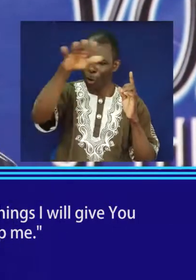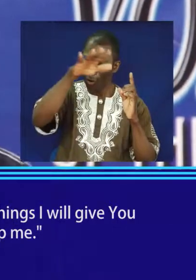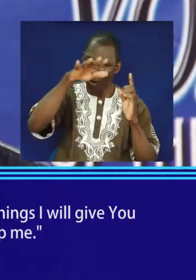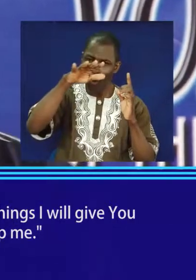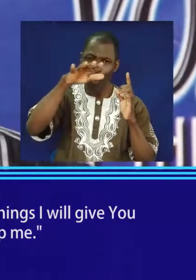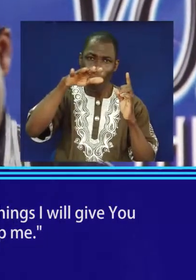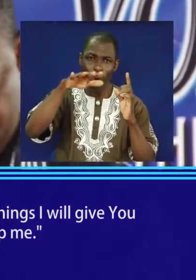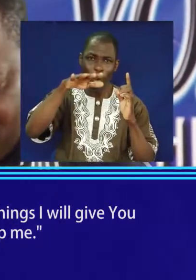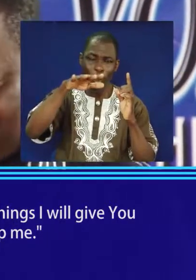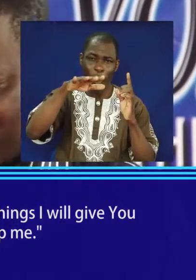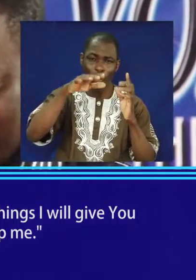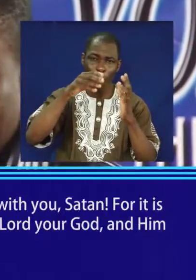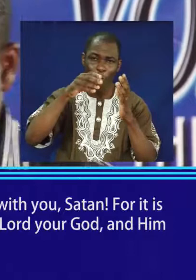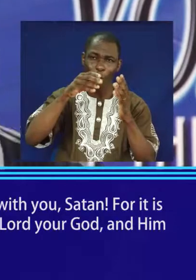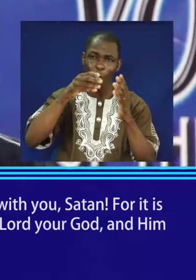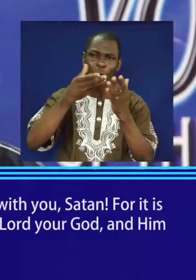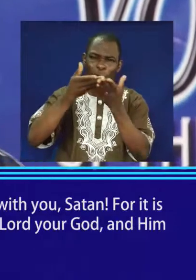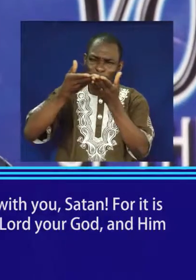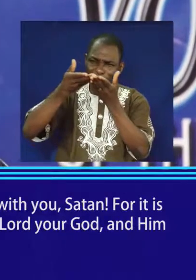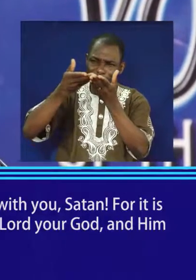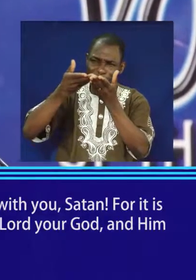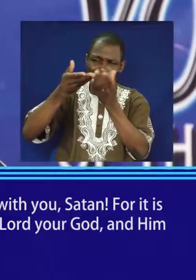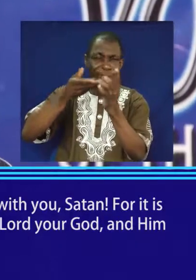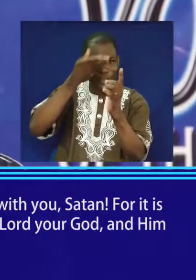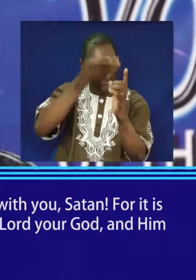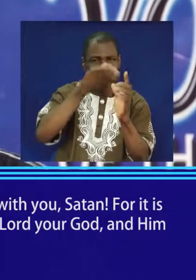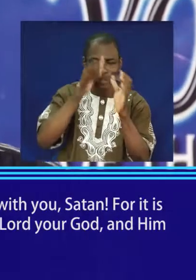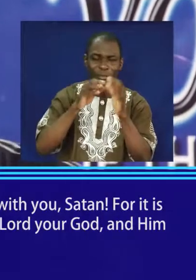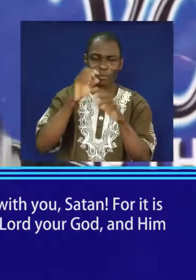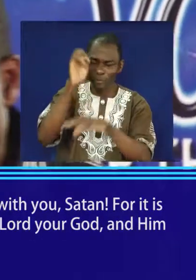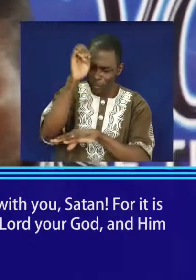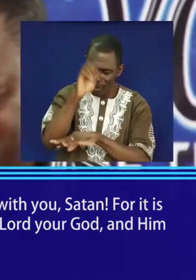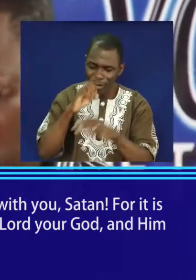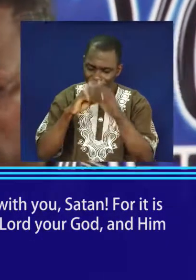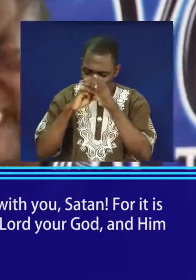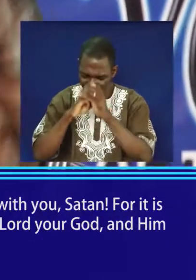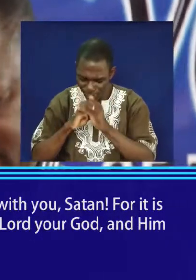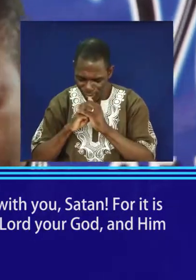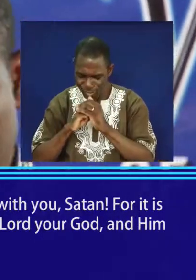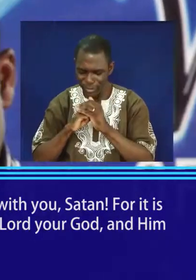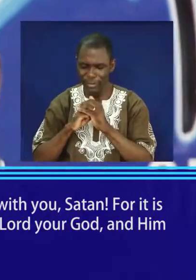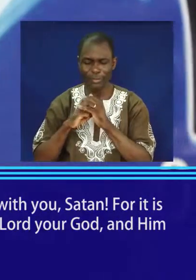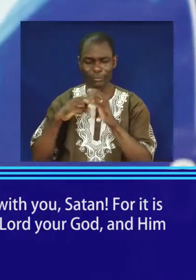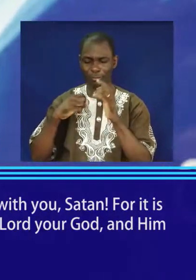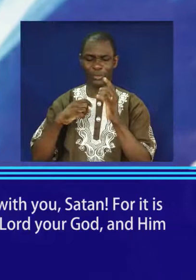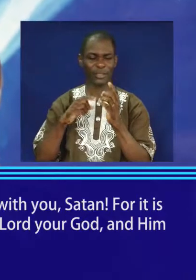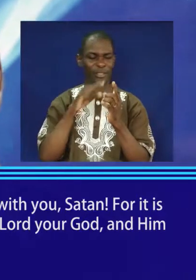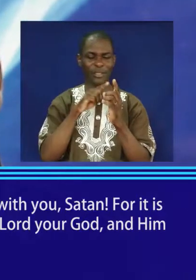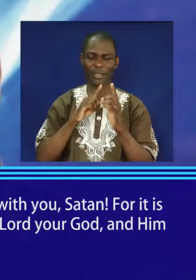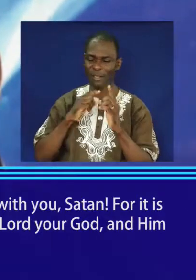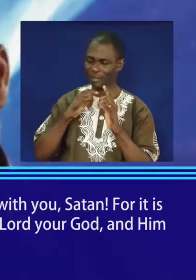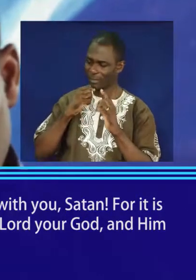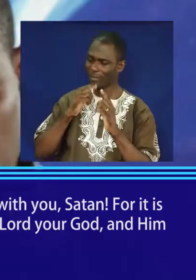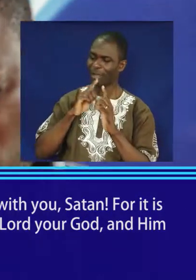down and worship me Then Jesus said to him, Away with you, Satan, for it